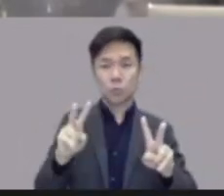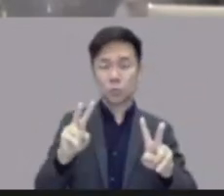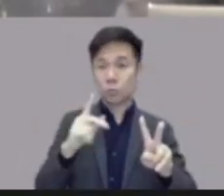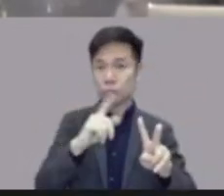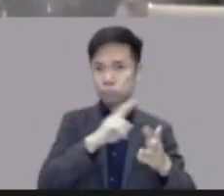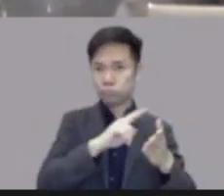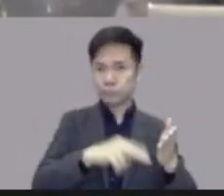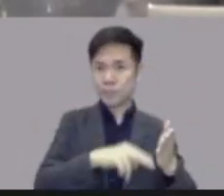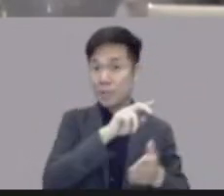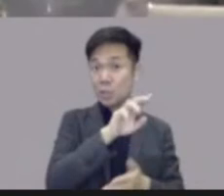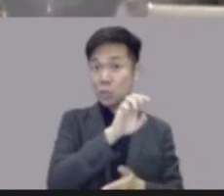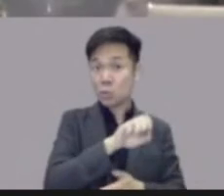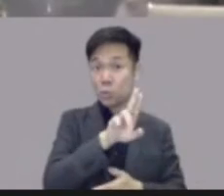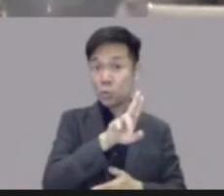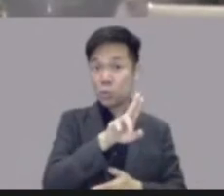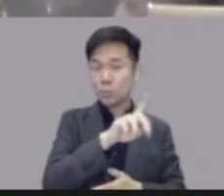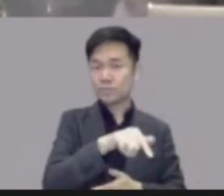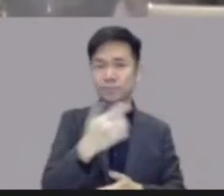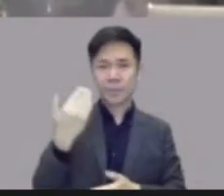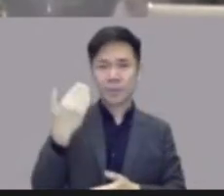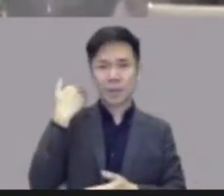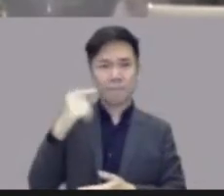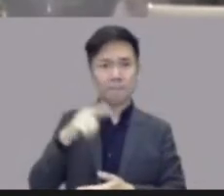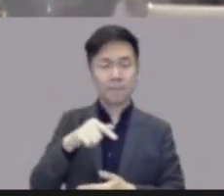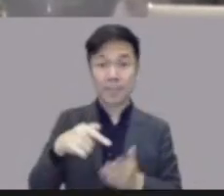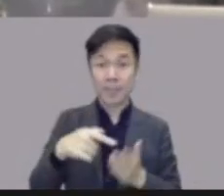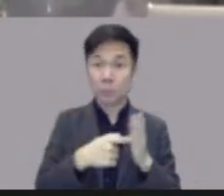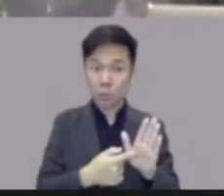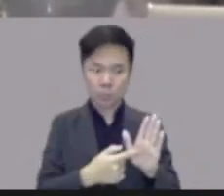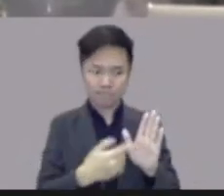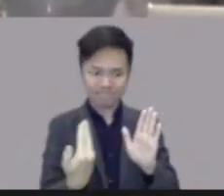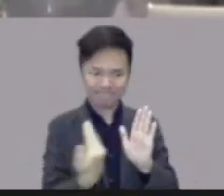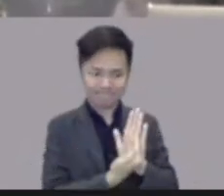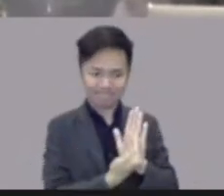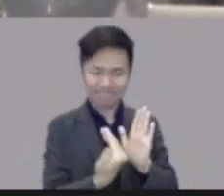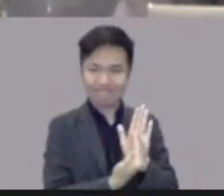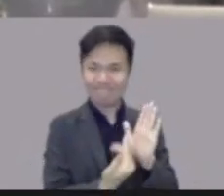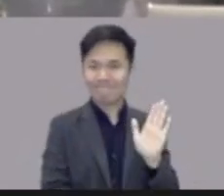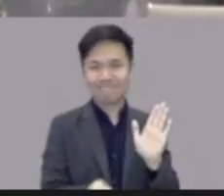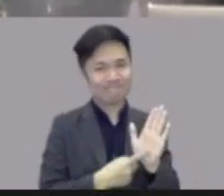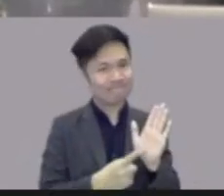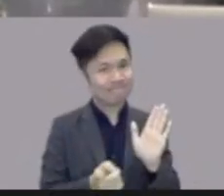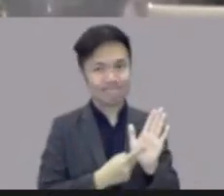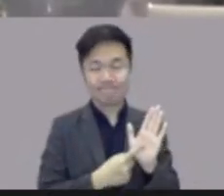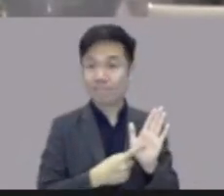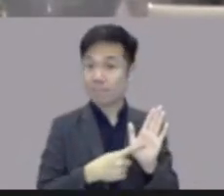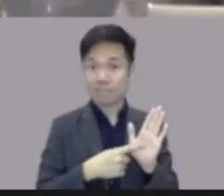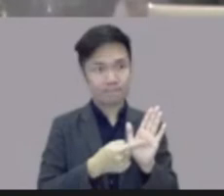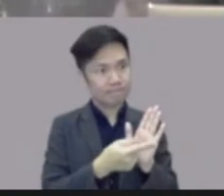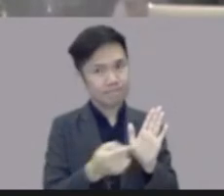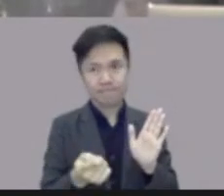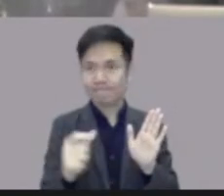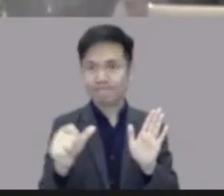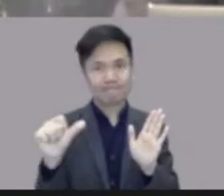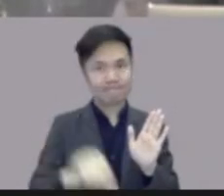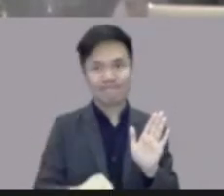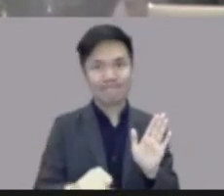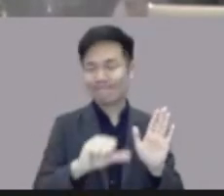years of history of red plus is enough evidence to show that it has failed to prevent deforestation